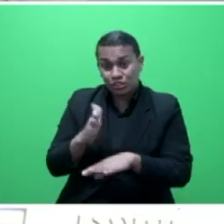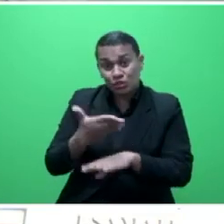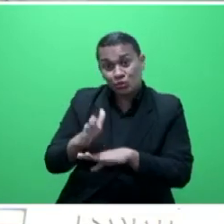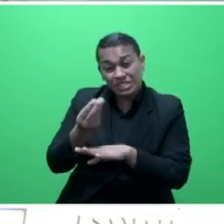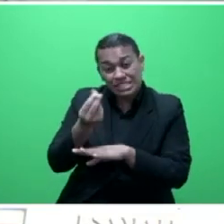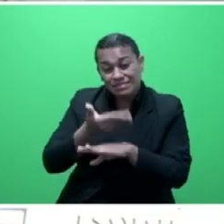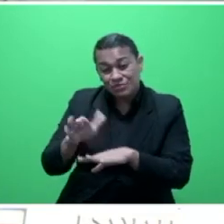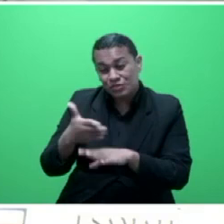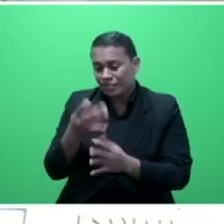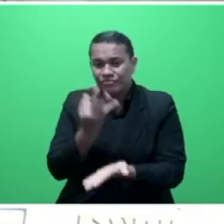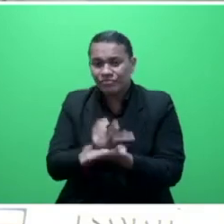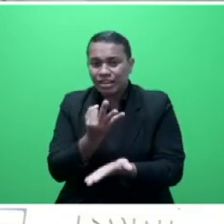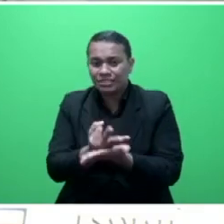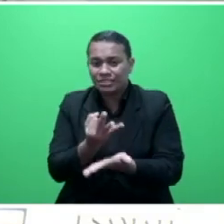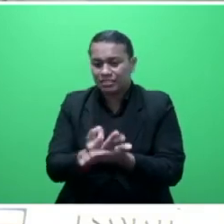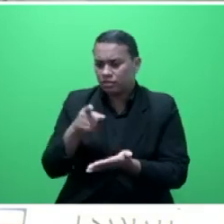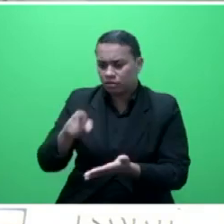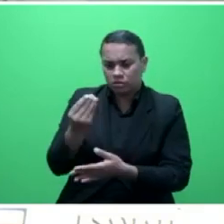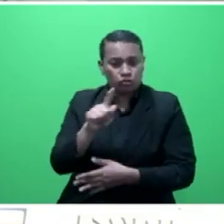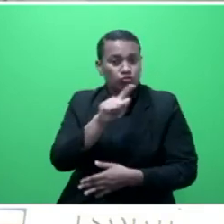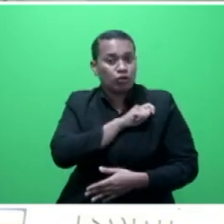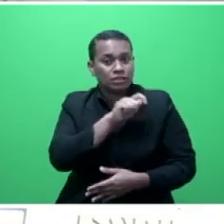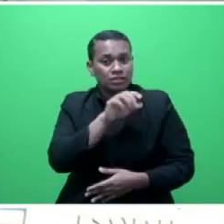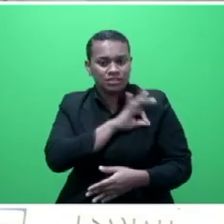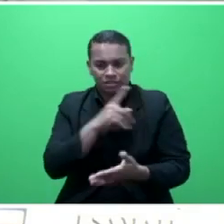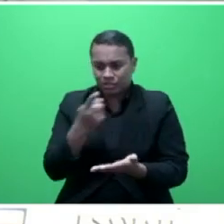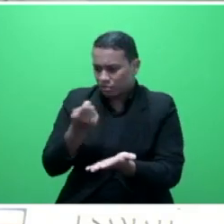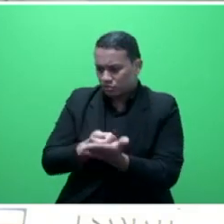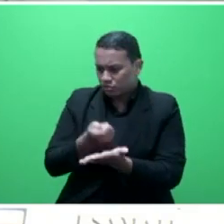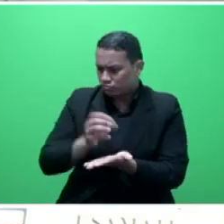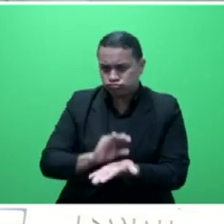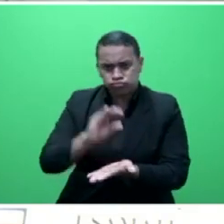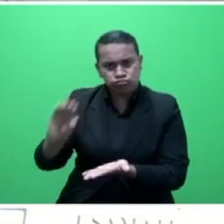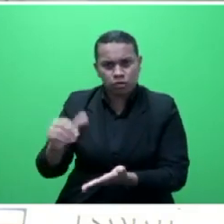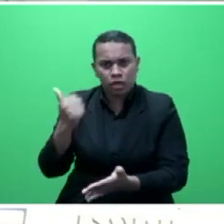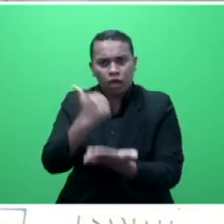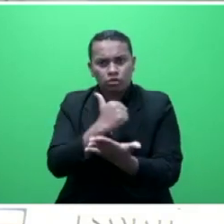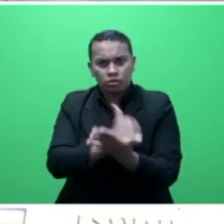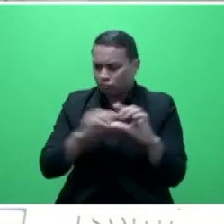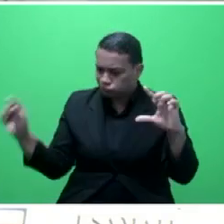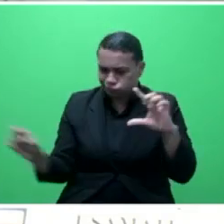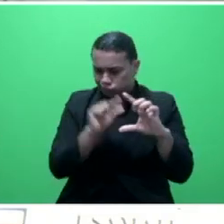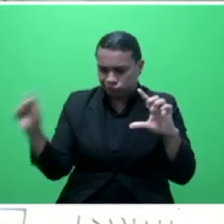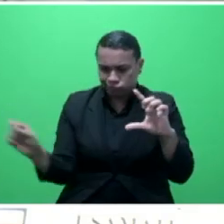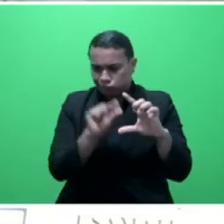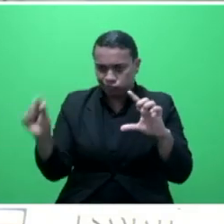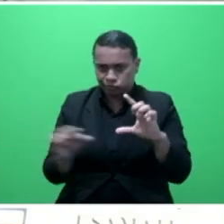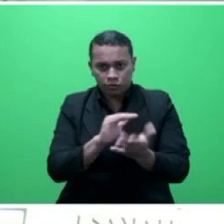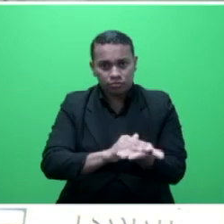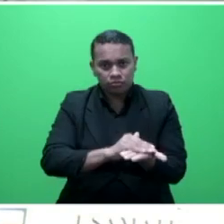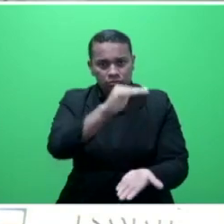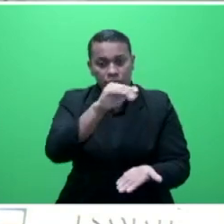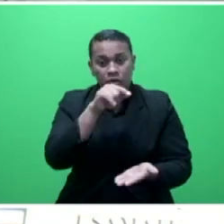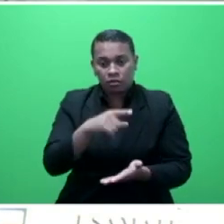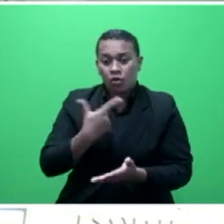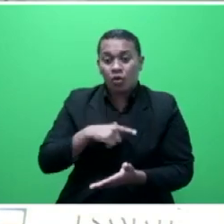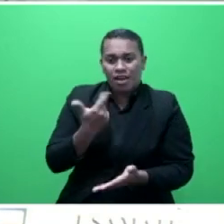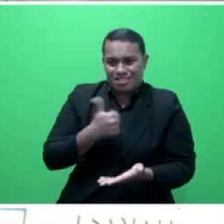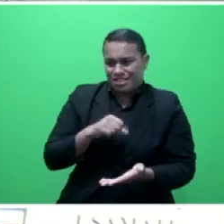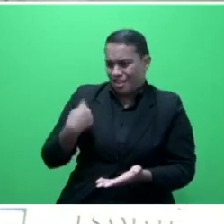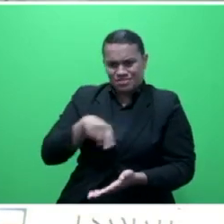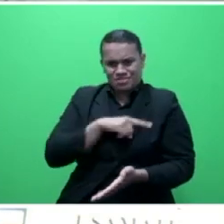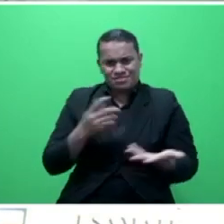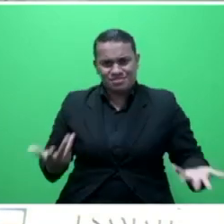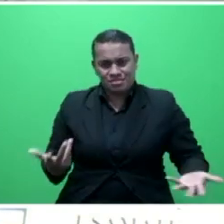existing trust fund set aside for the continued development of Fiji's telecommunications industry, allowing us to further cement our standing